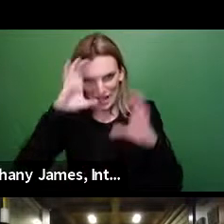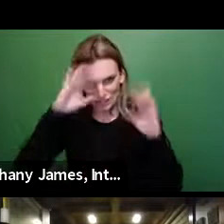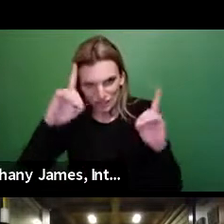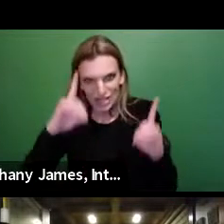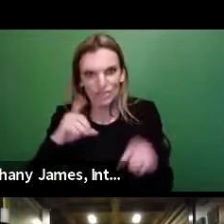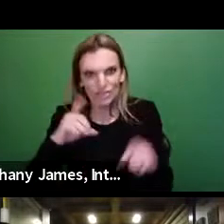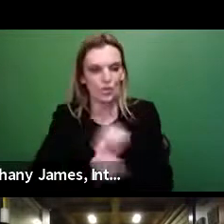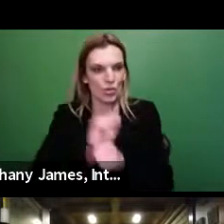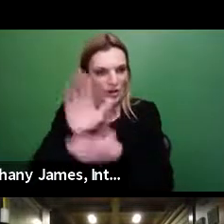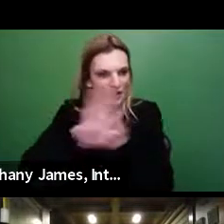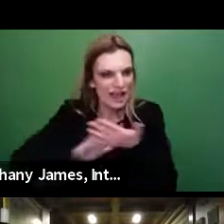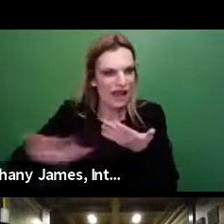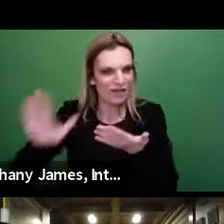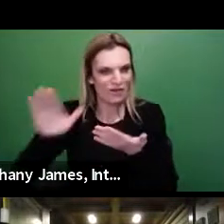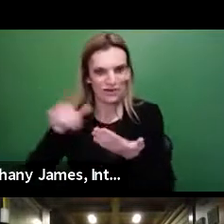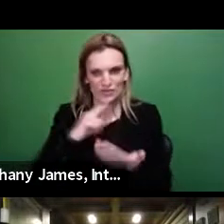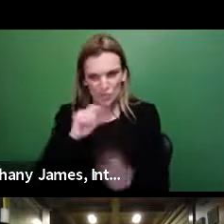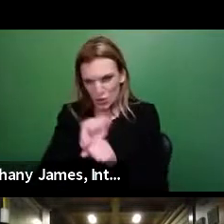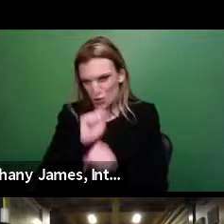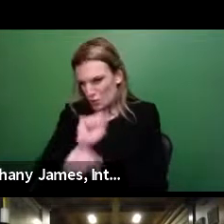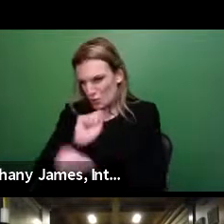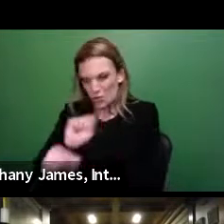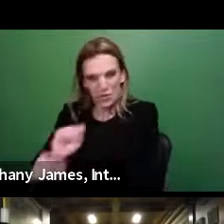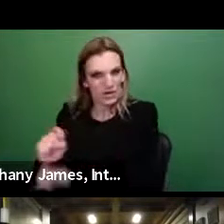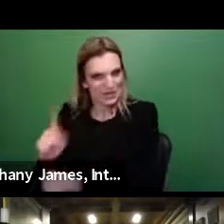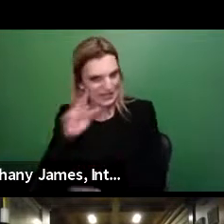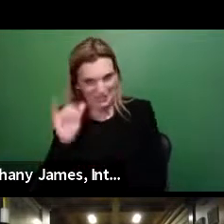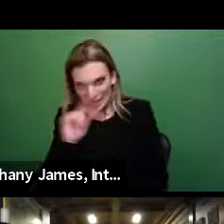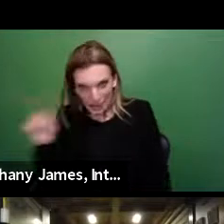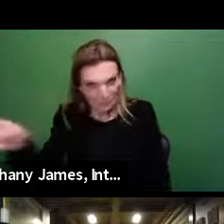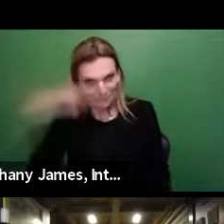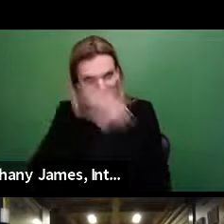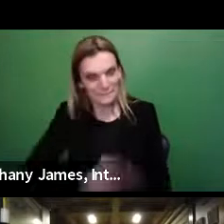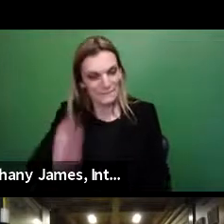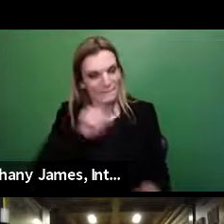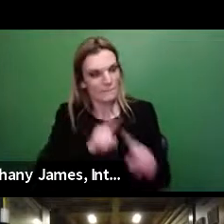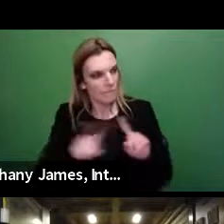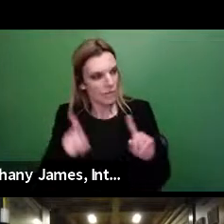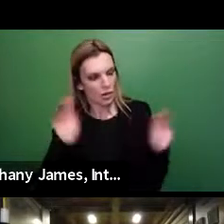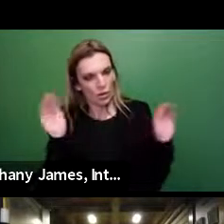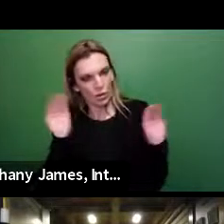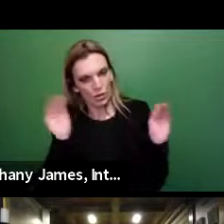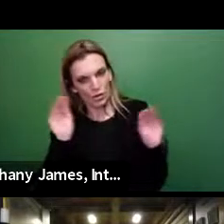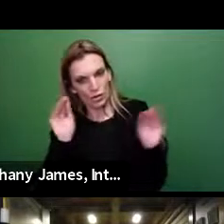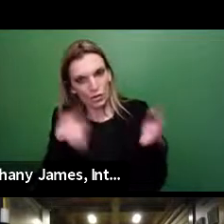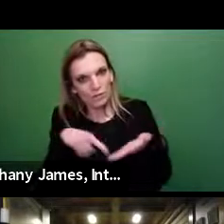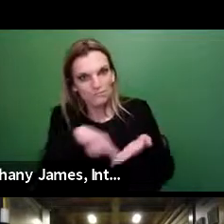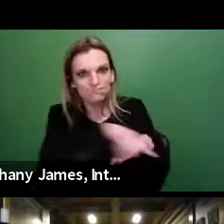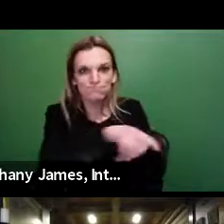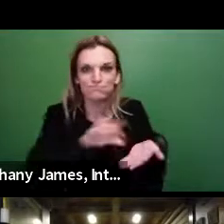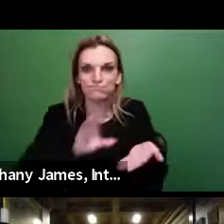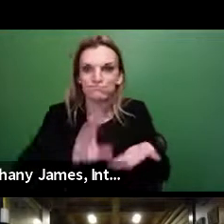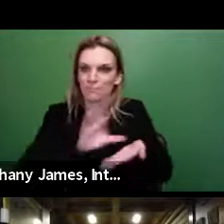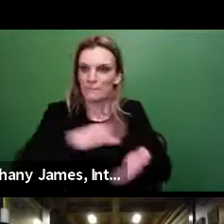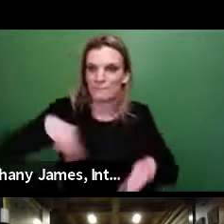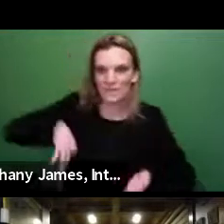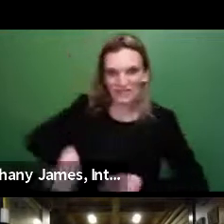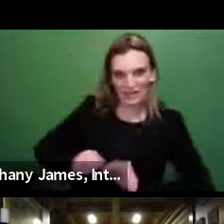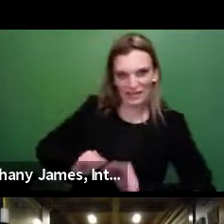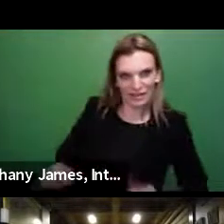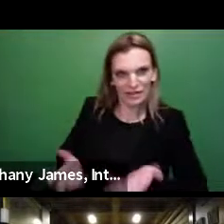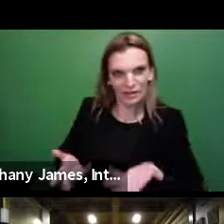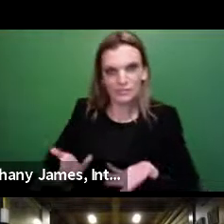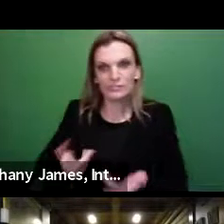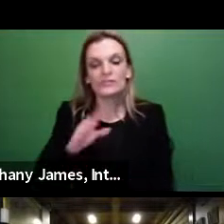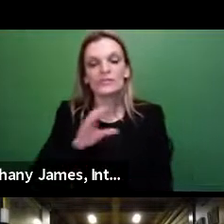at the colleges, they work everywhere that we work, but we're not part of the benefits. But it is my understanding